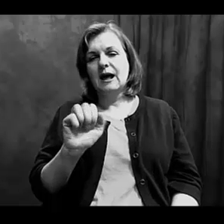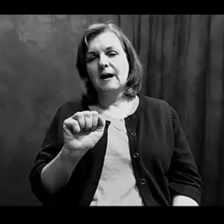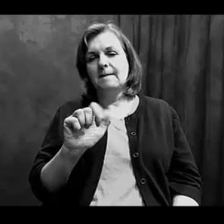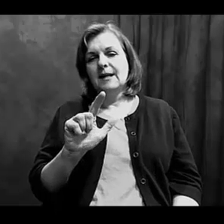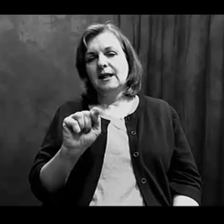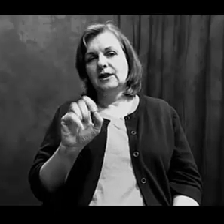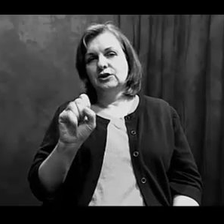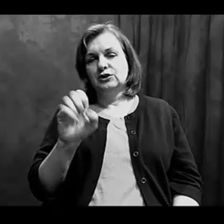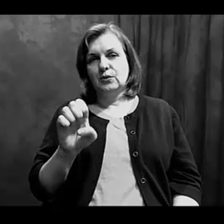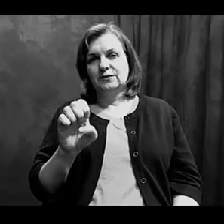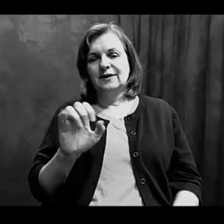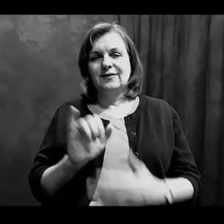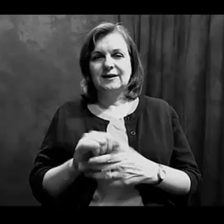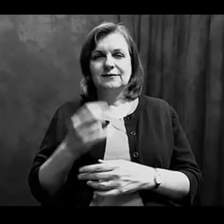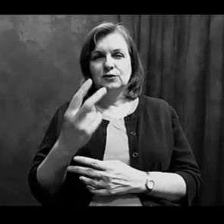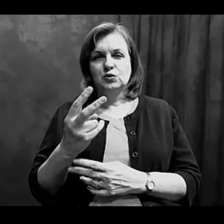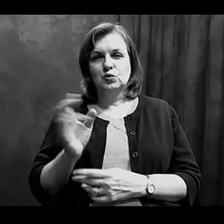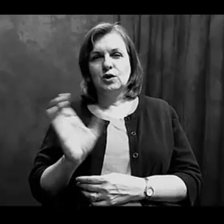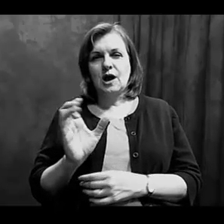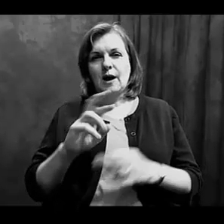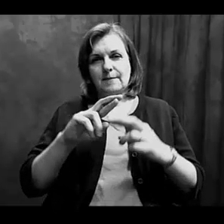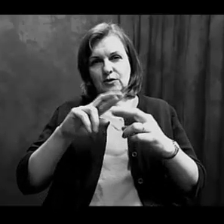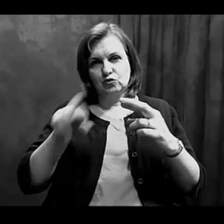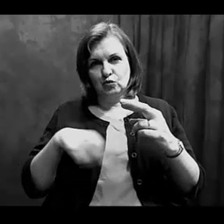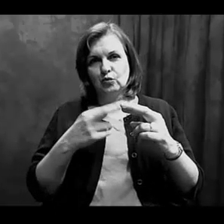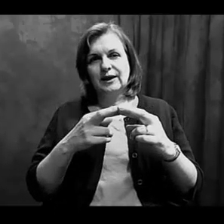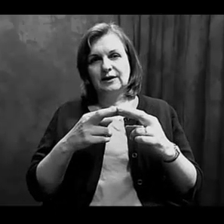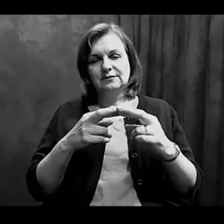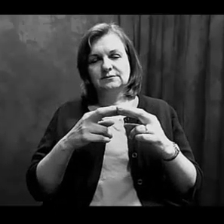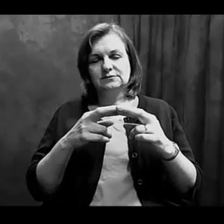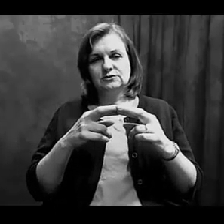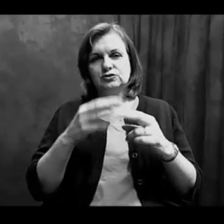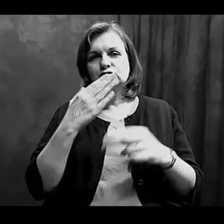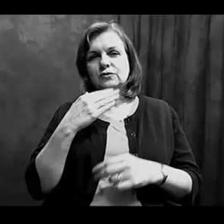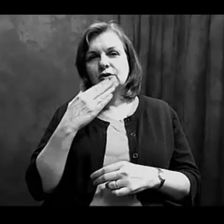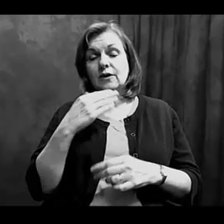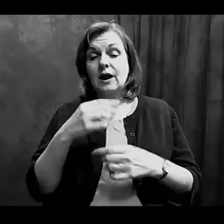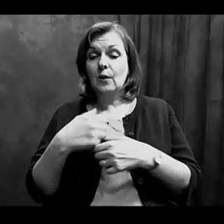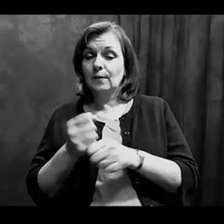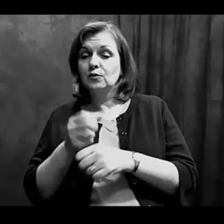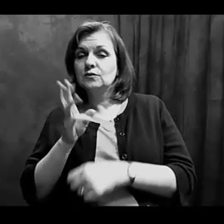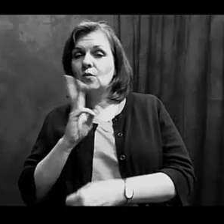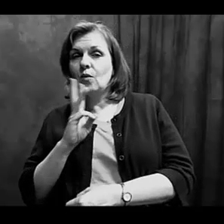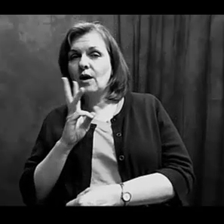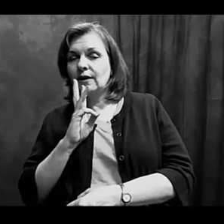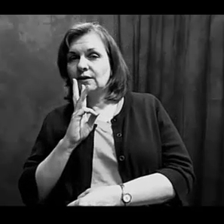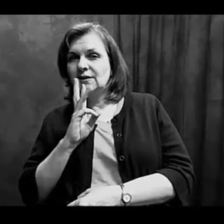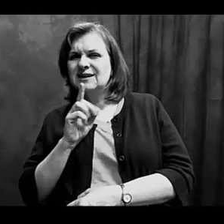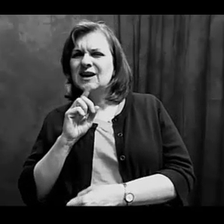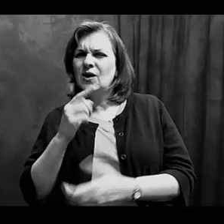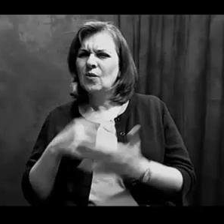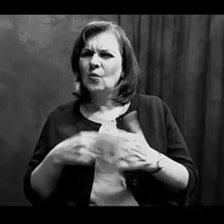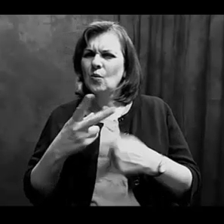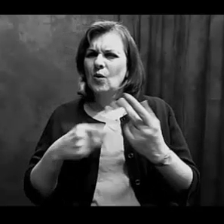together, we make maltose, which is a 2-carbon ring sugar, and we also